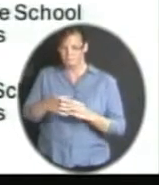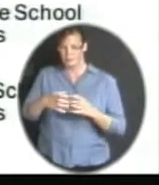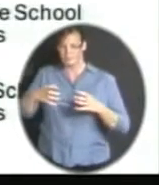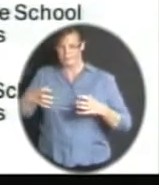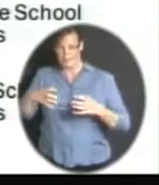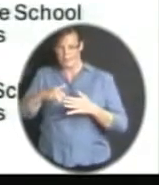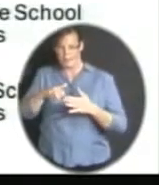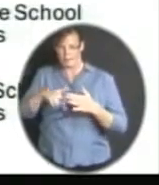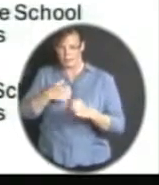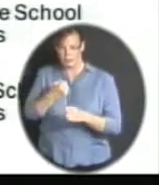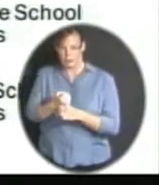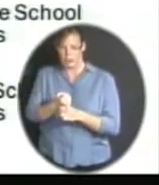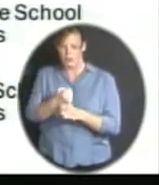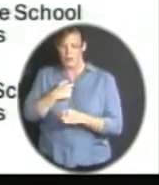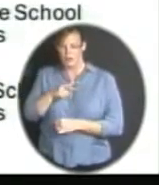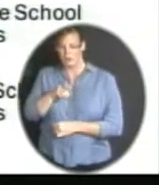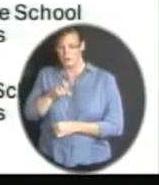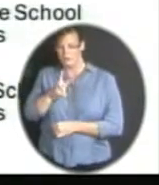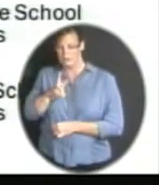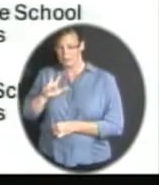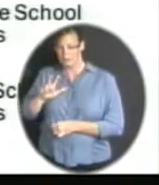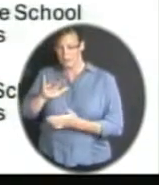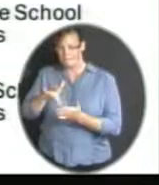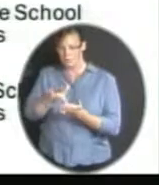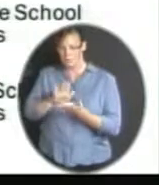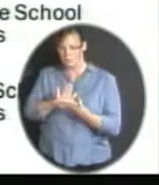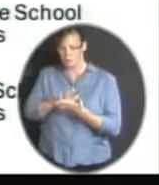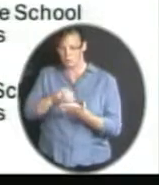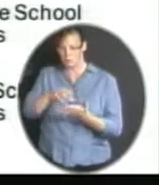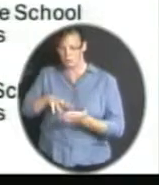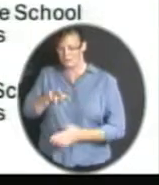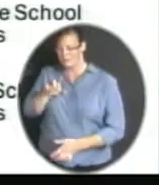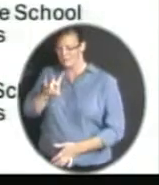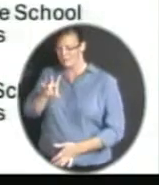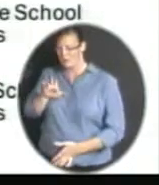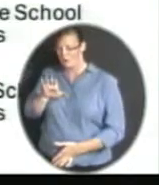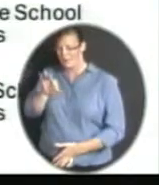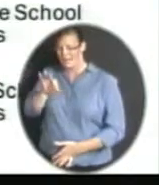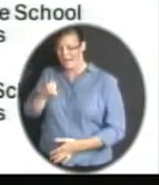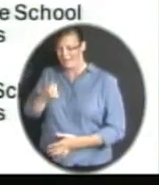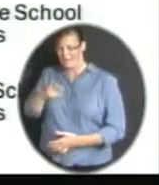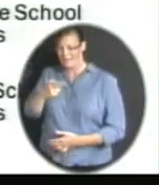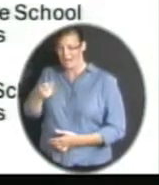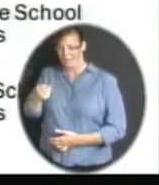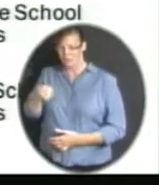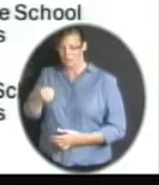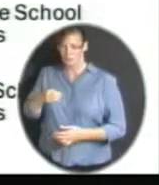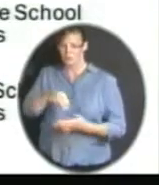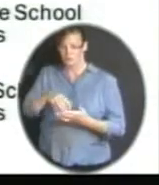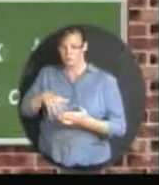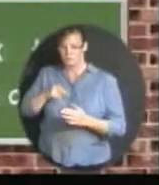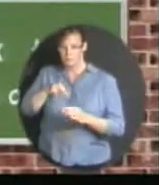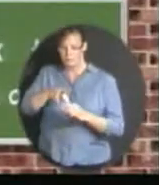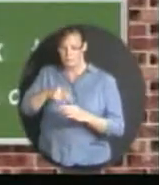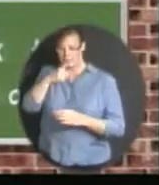this year. So we had 263 middle school students and 790 high school students participate in summer weights.